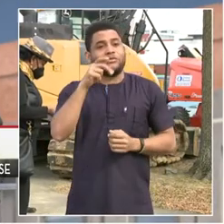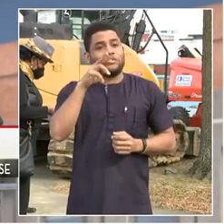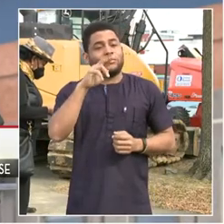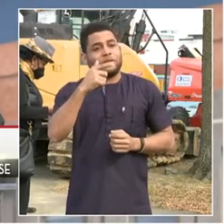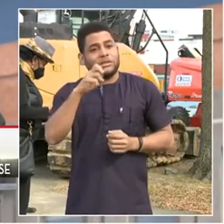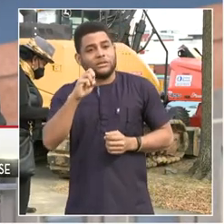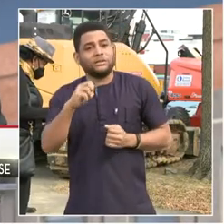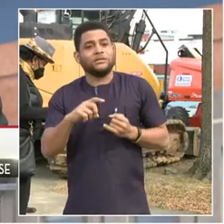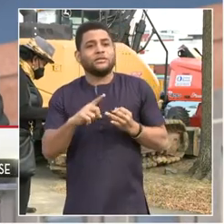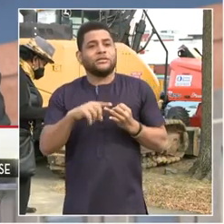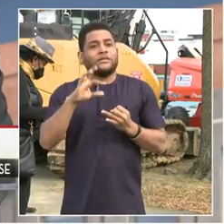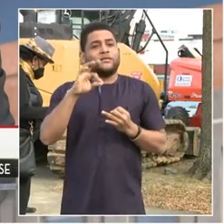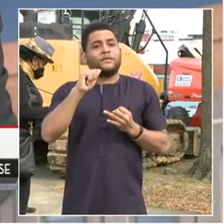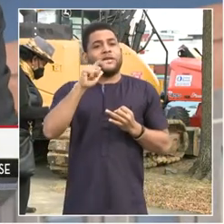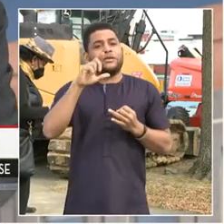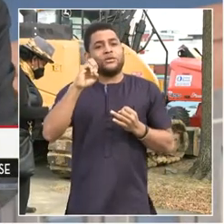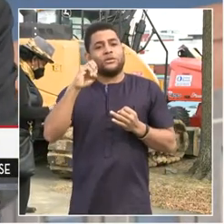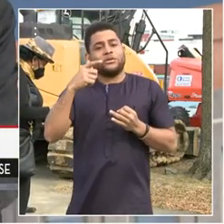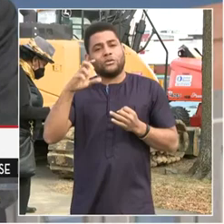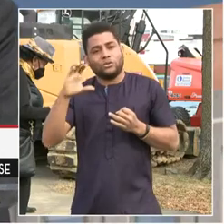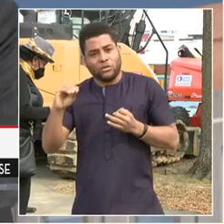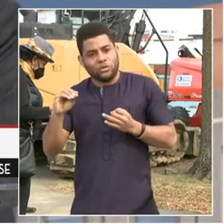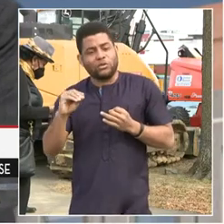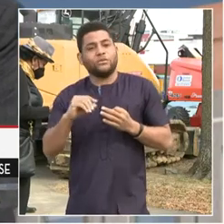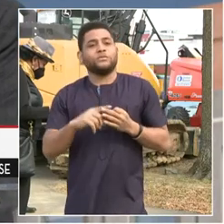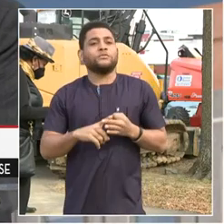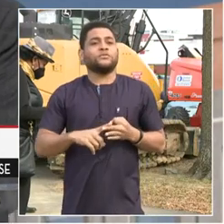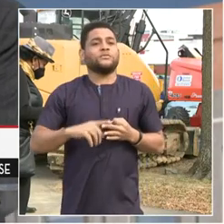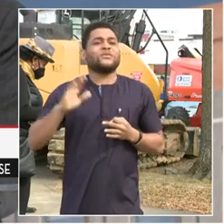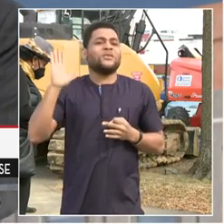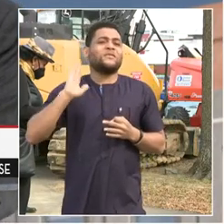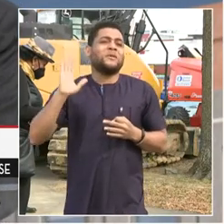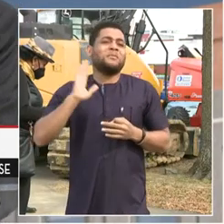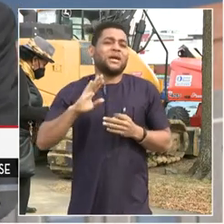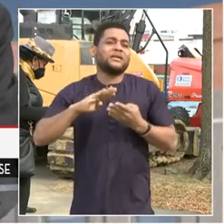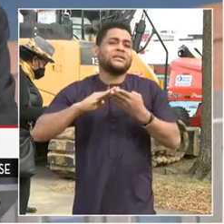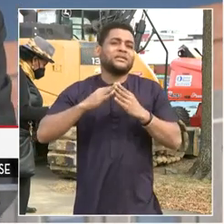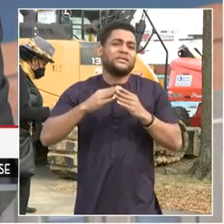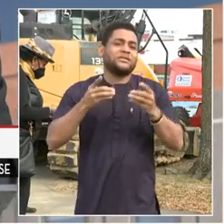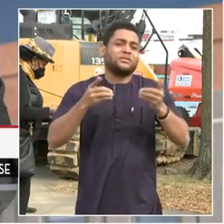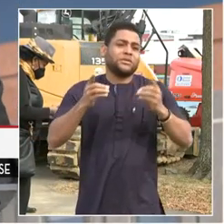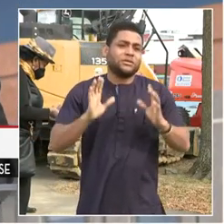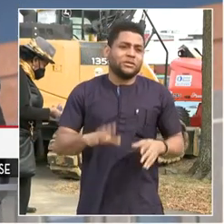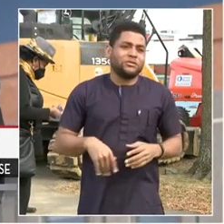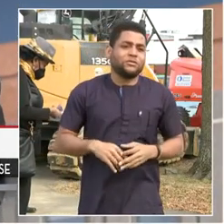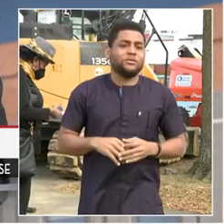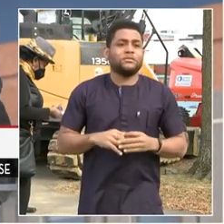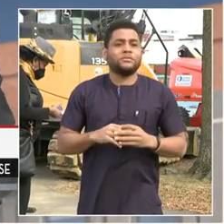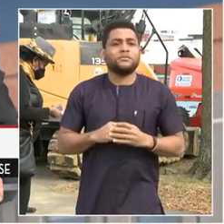Falchicchio, former city administrator, our